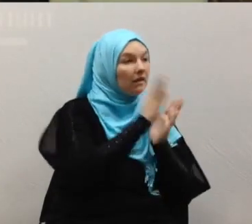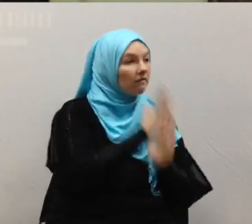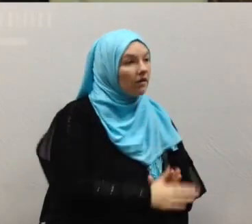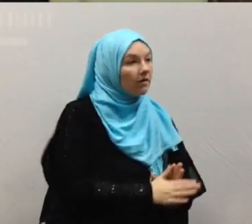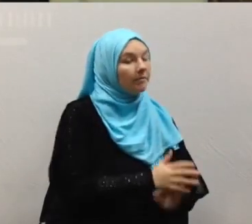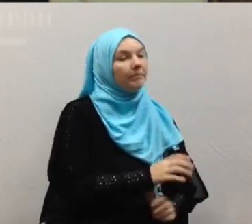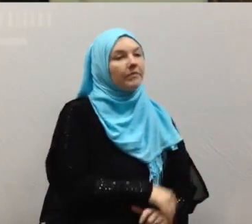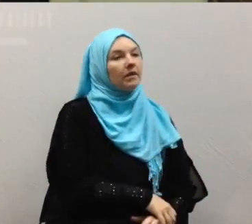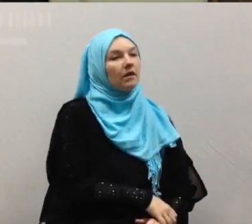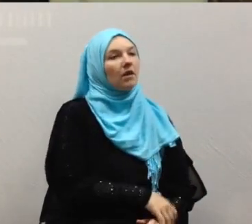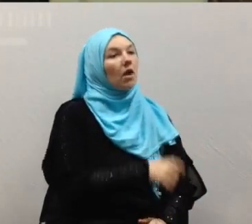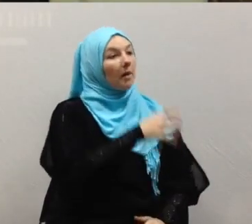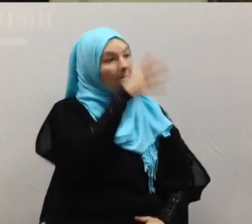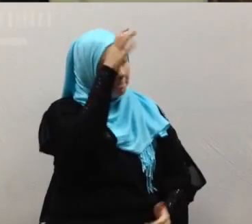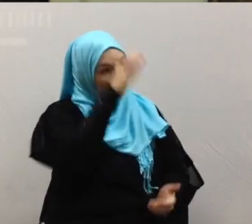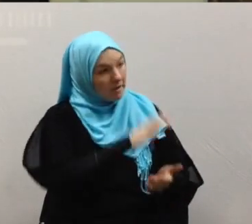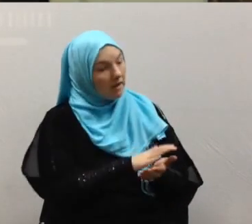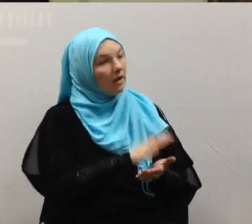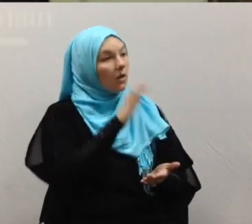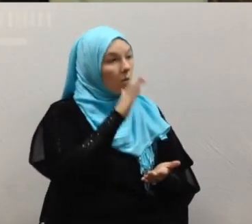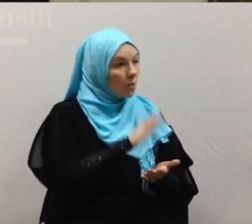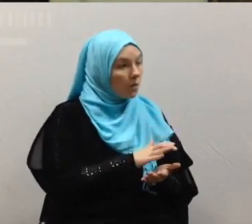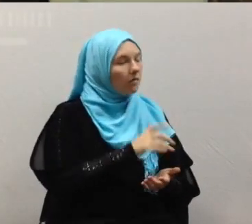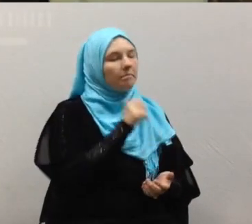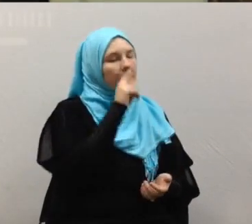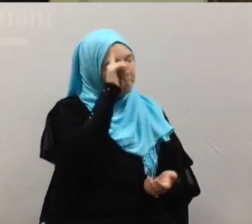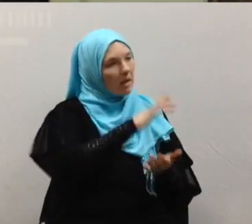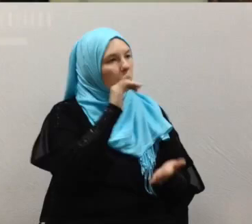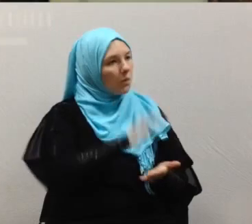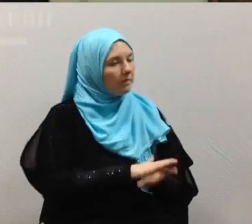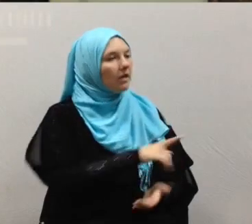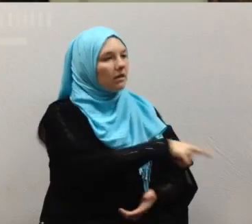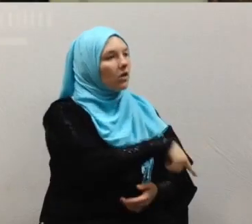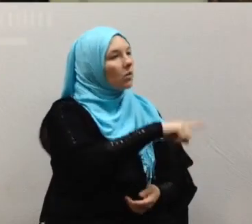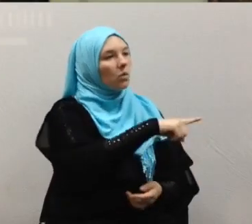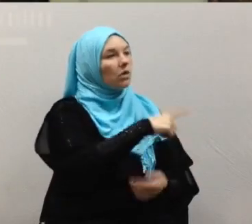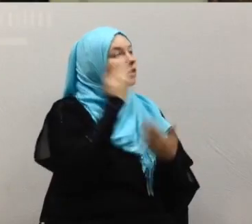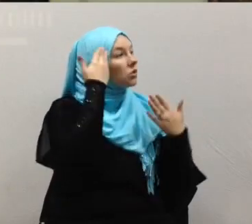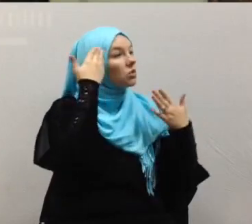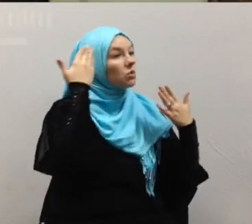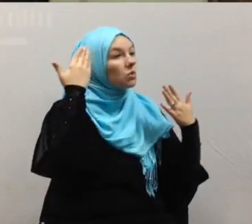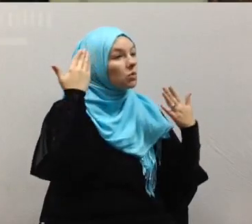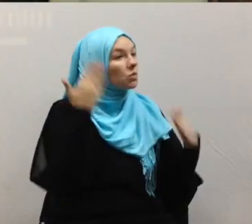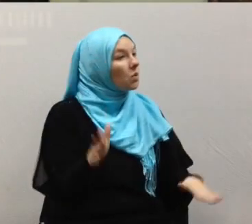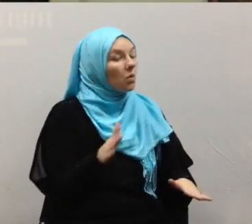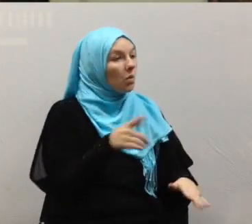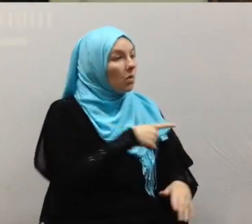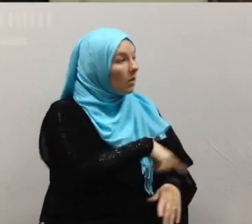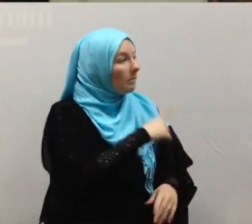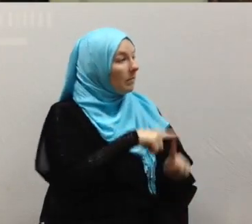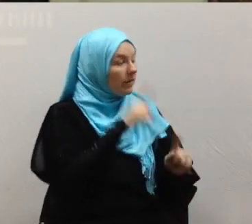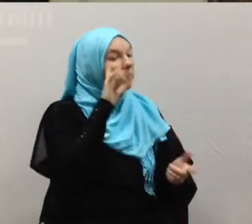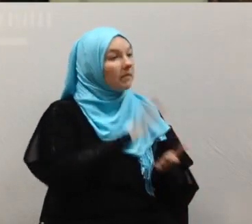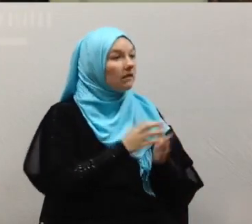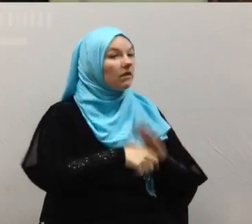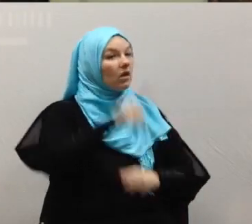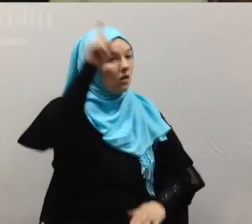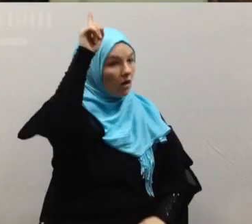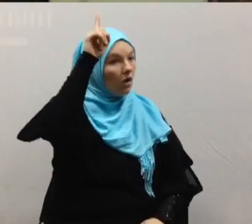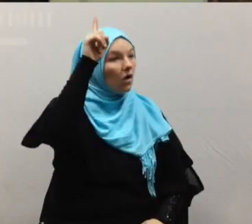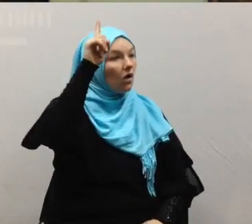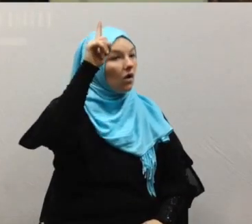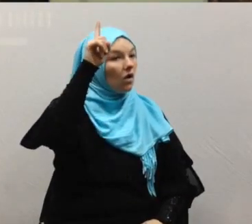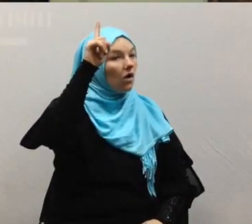you didn't know, that you might trample them and there would befall you because of them